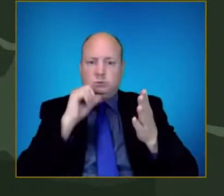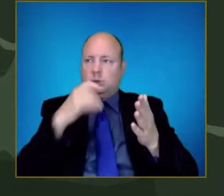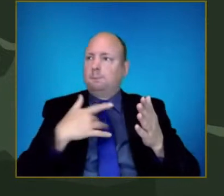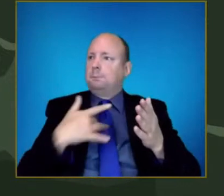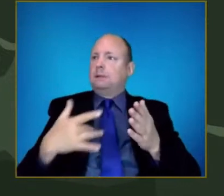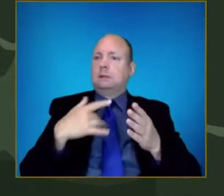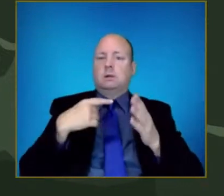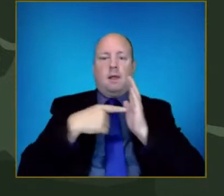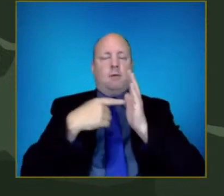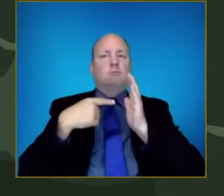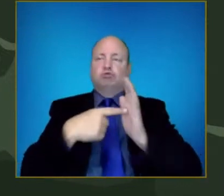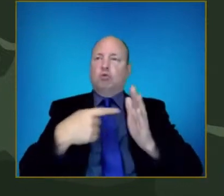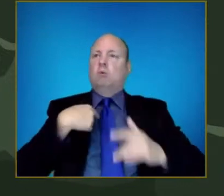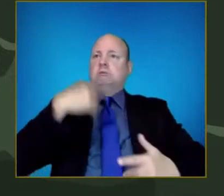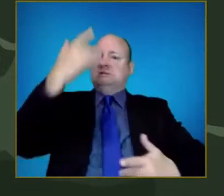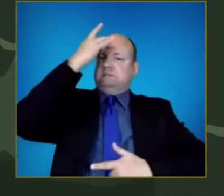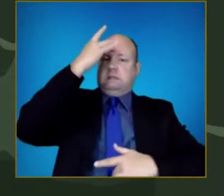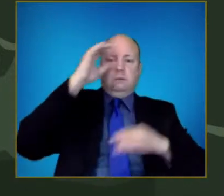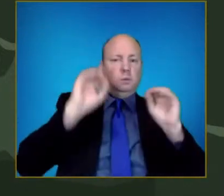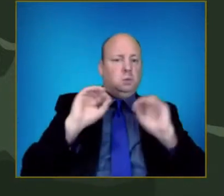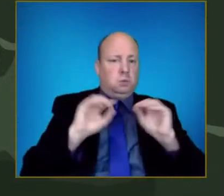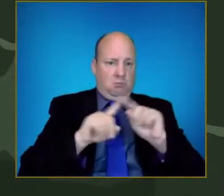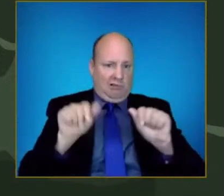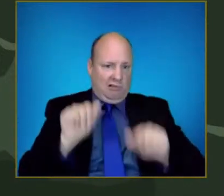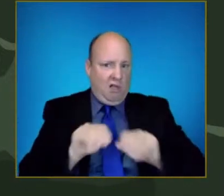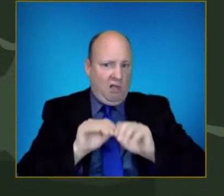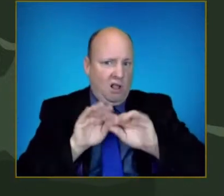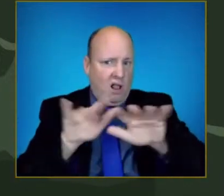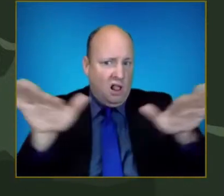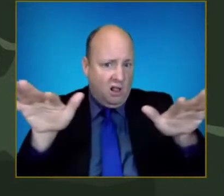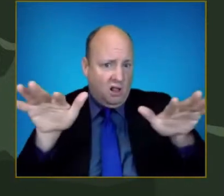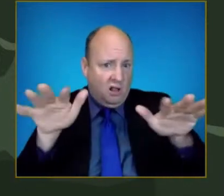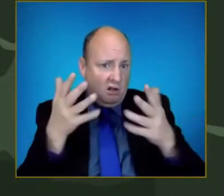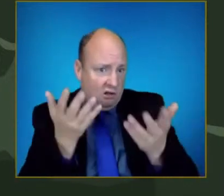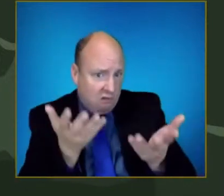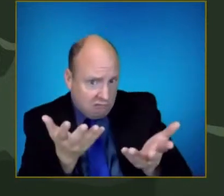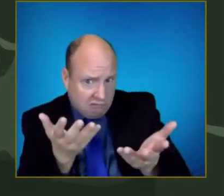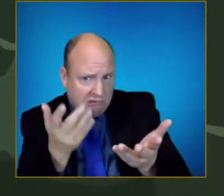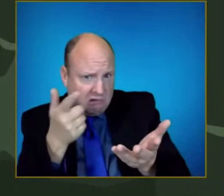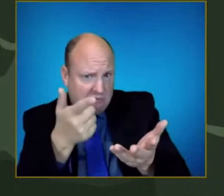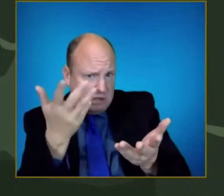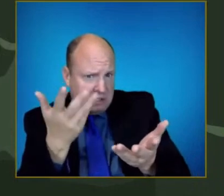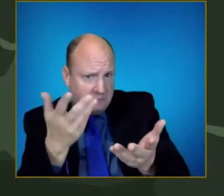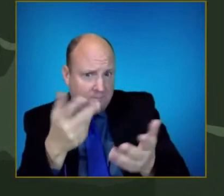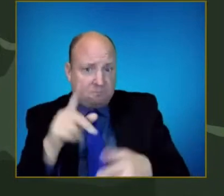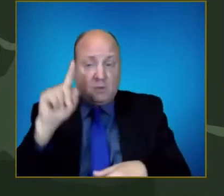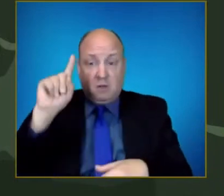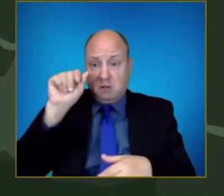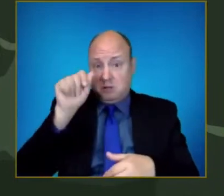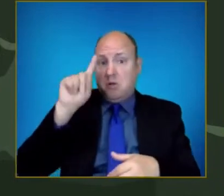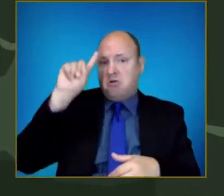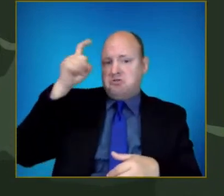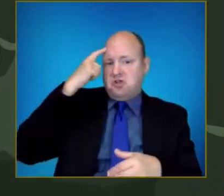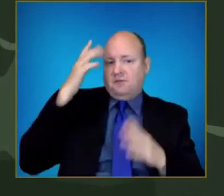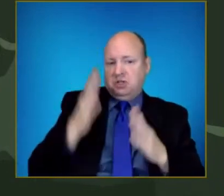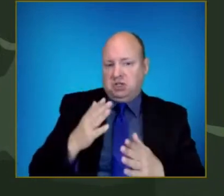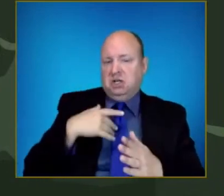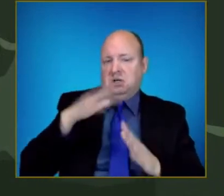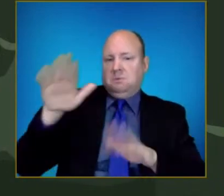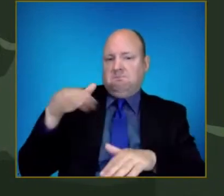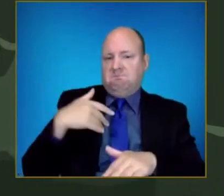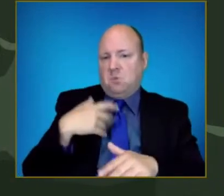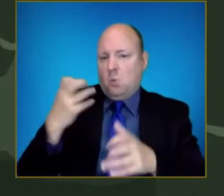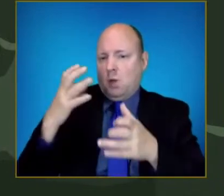problem? Well, I mean, my priority obviously is to keep kids learning in the classrooms, and we